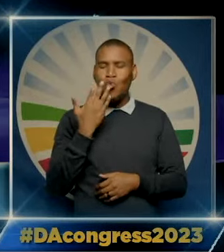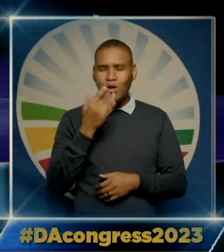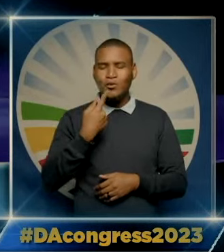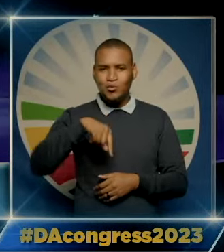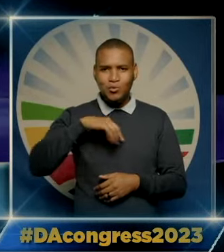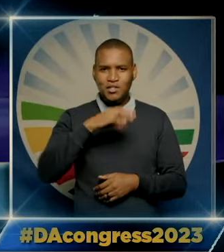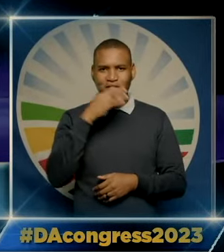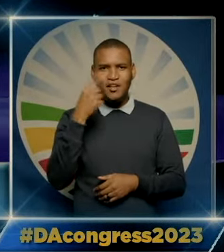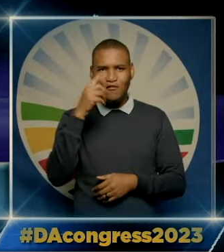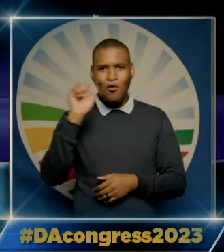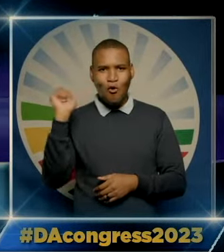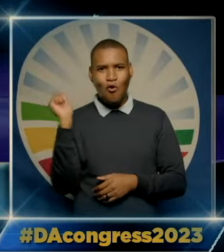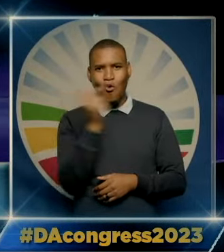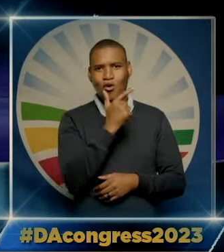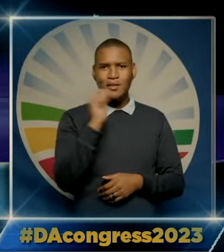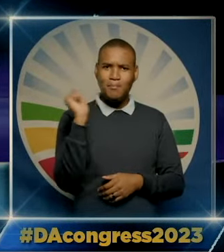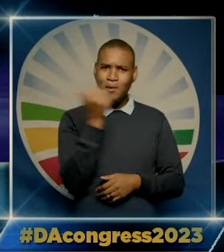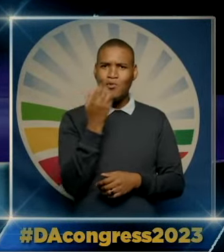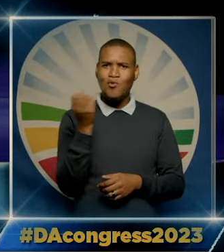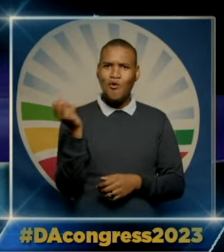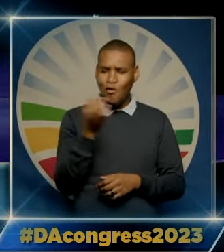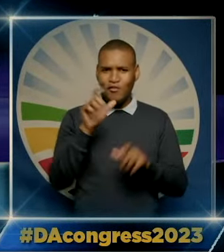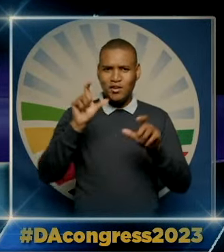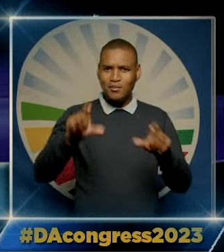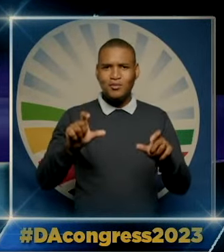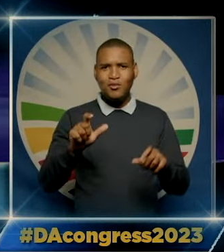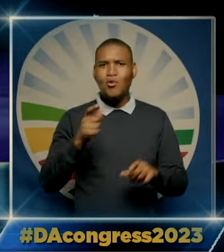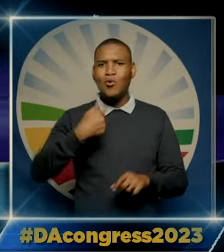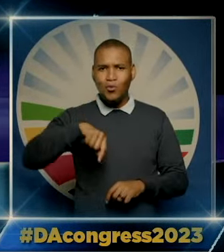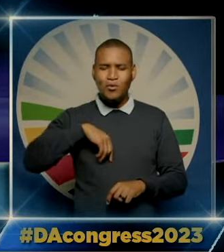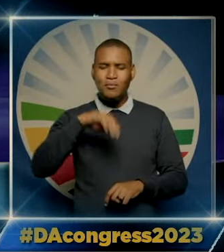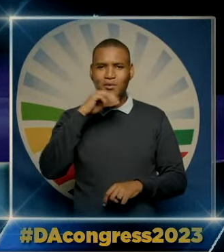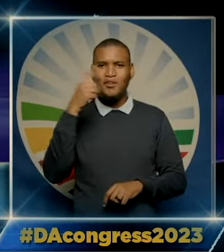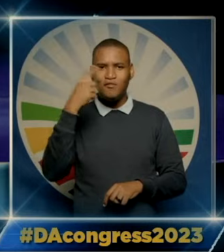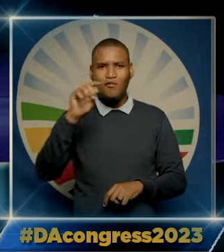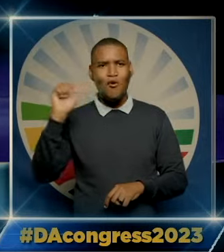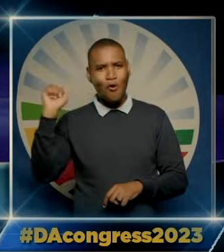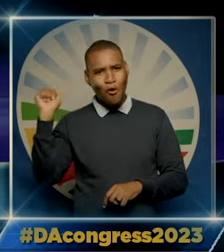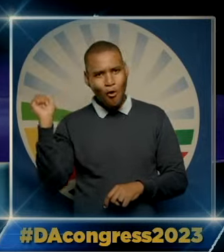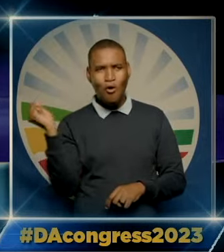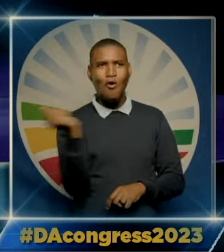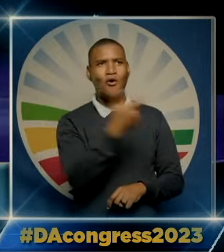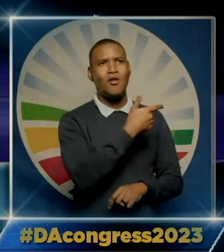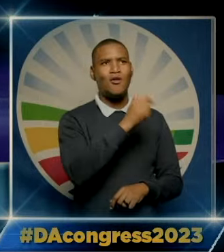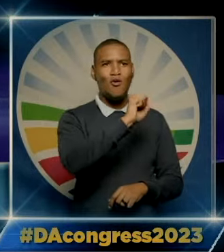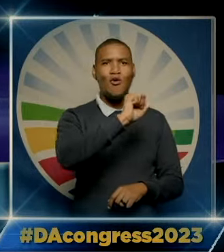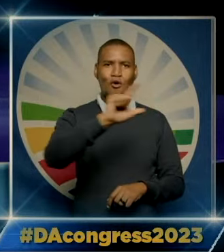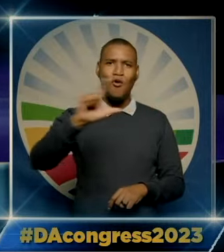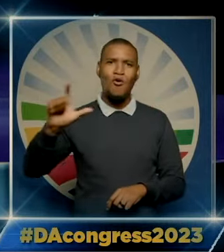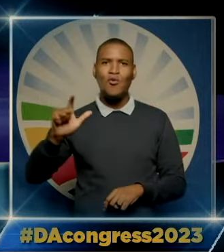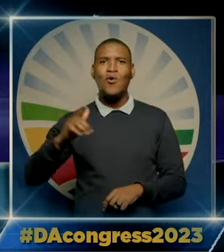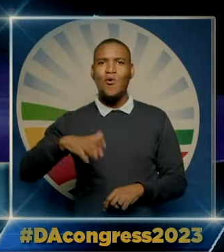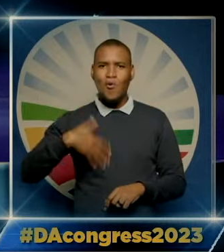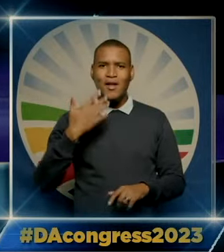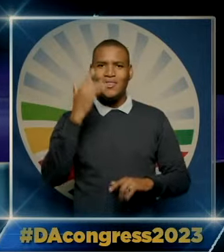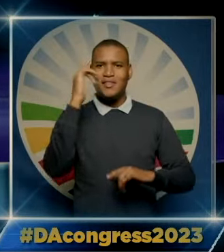don't only mean for all the people of Cape Town, we mean for all. We